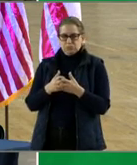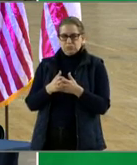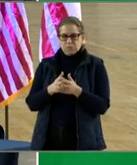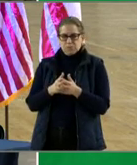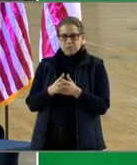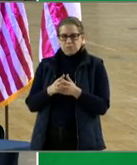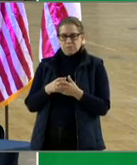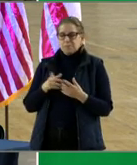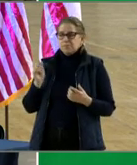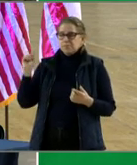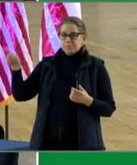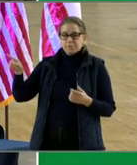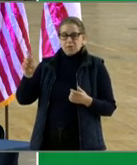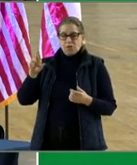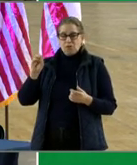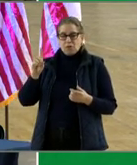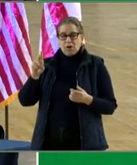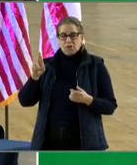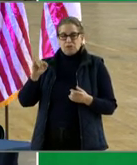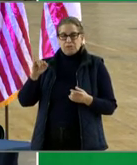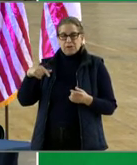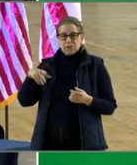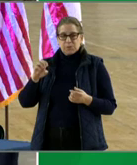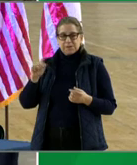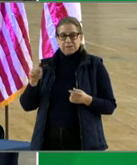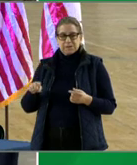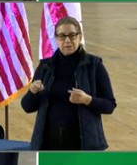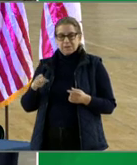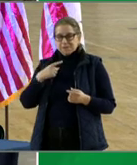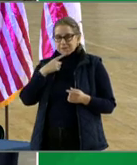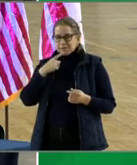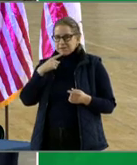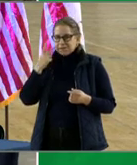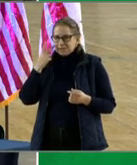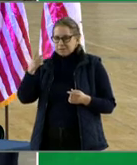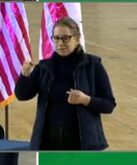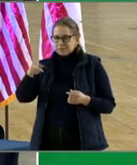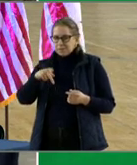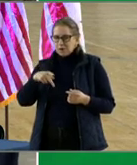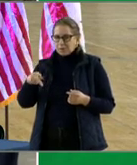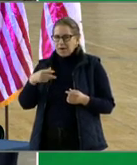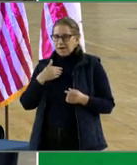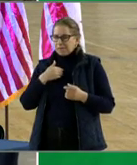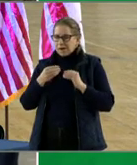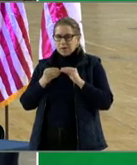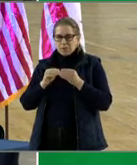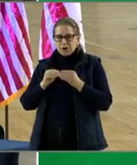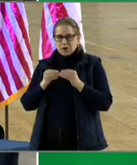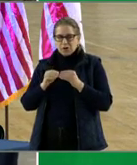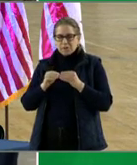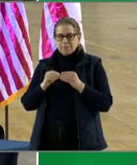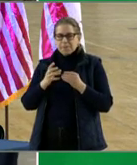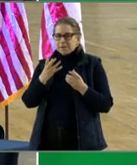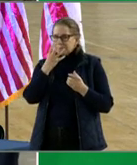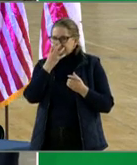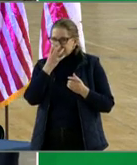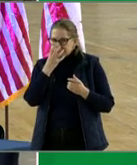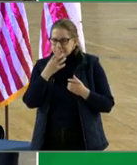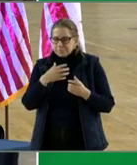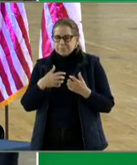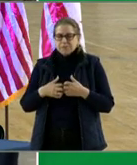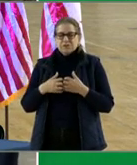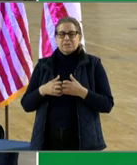the estimated supplies that we would need to properly and effectively staff some of